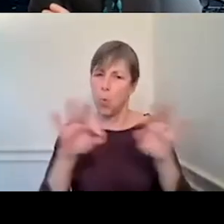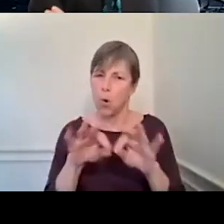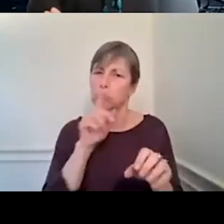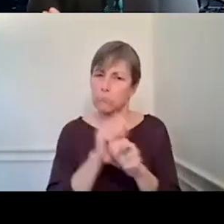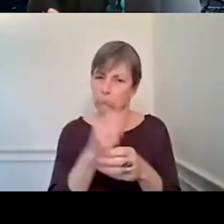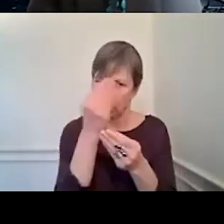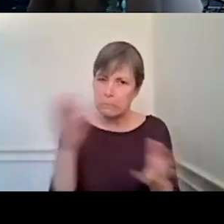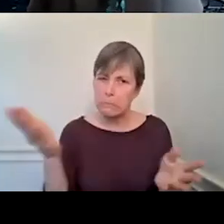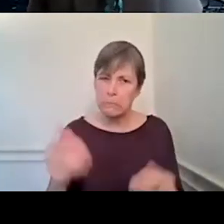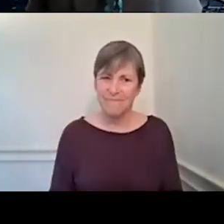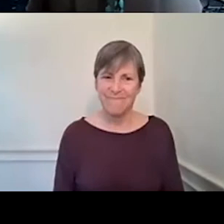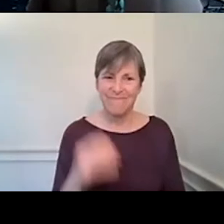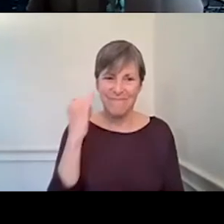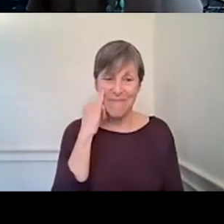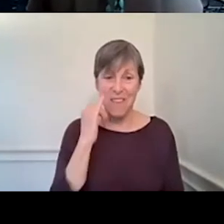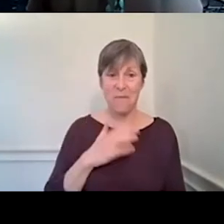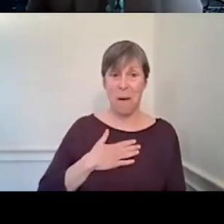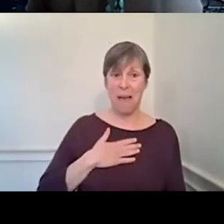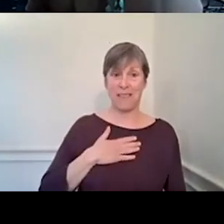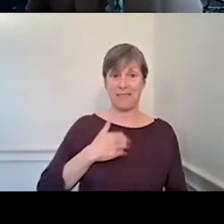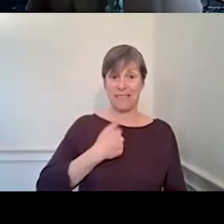That's what I would tell my 20-year-old self.